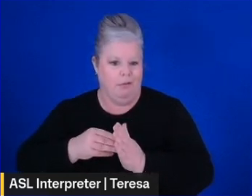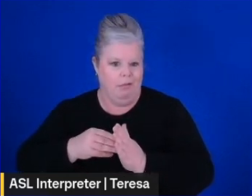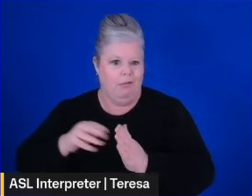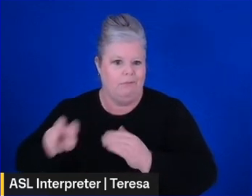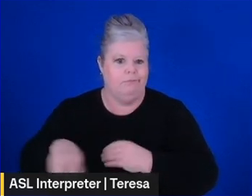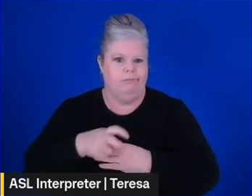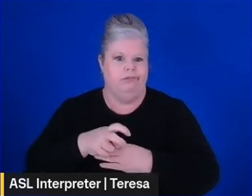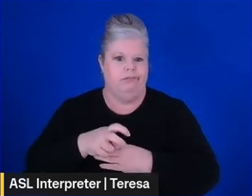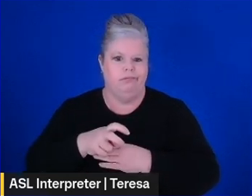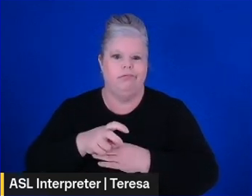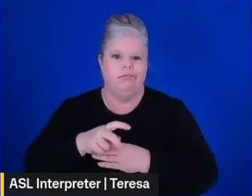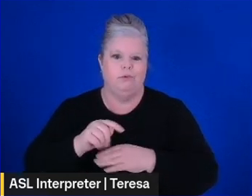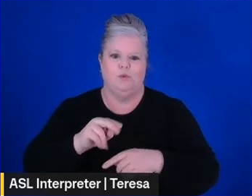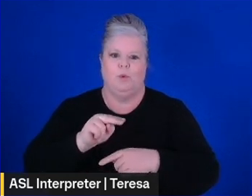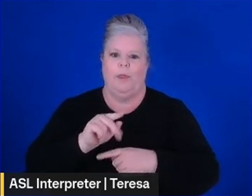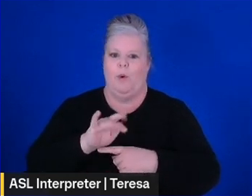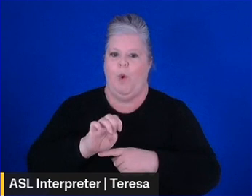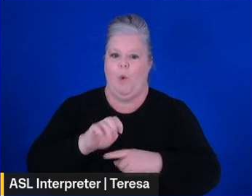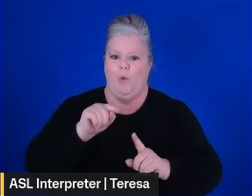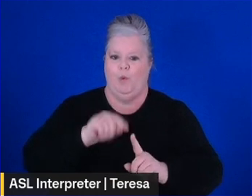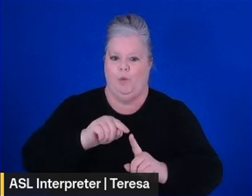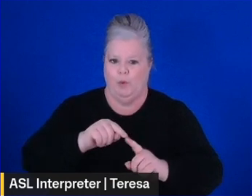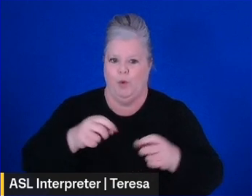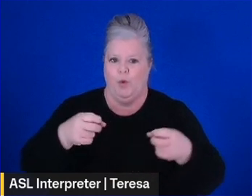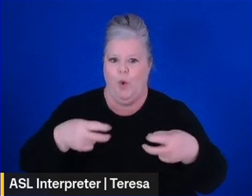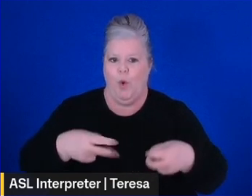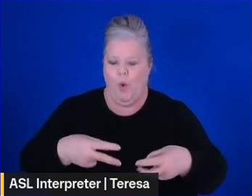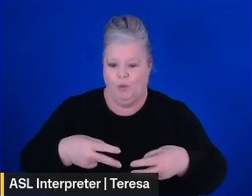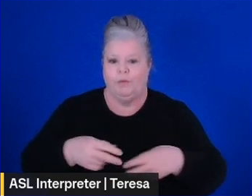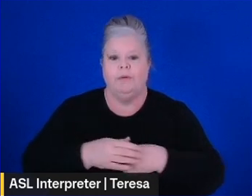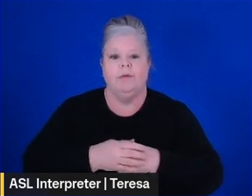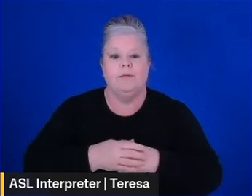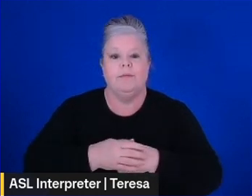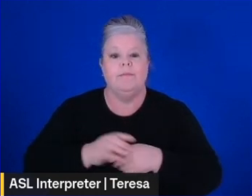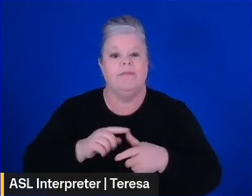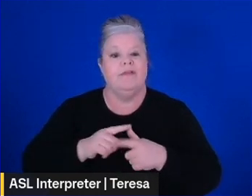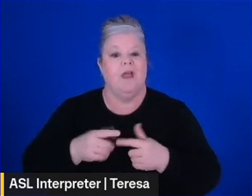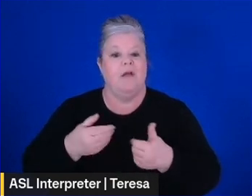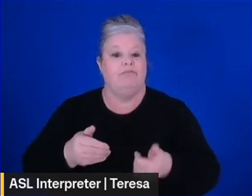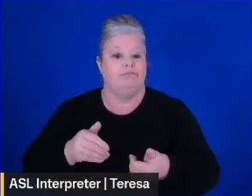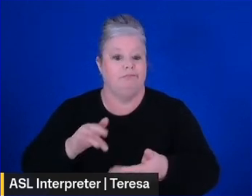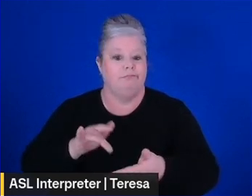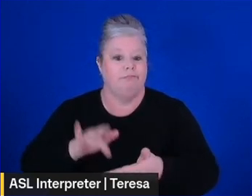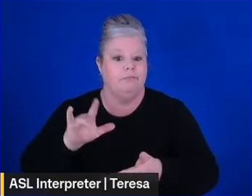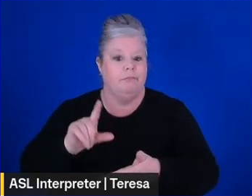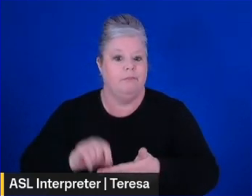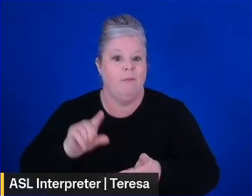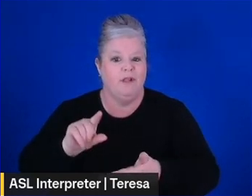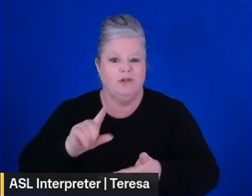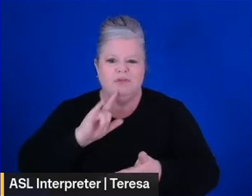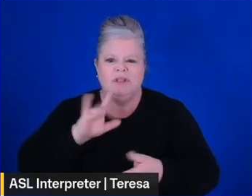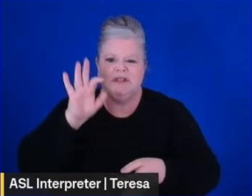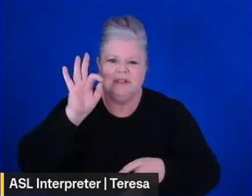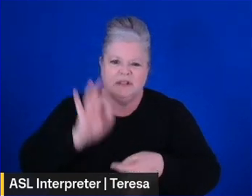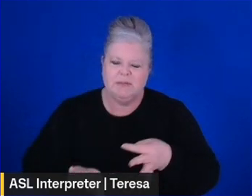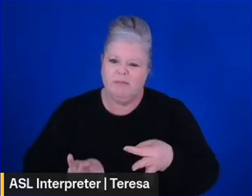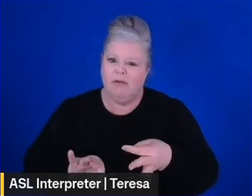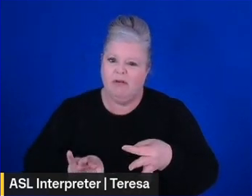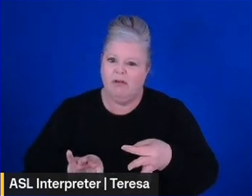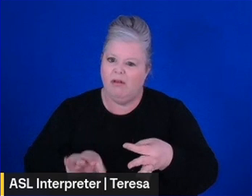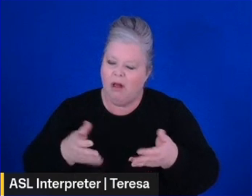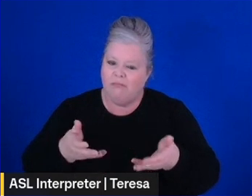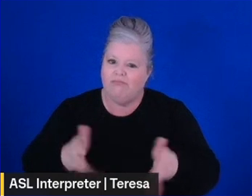the checkbox. Okay. And you click for to publish module. It's just simple like that.